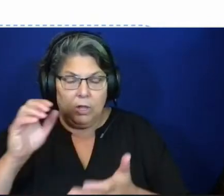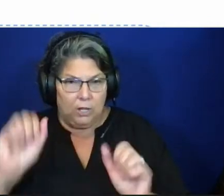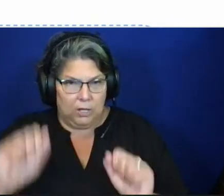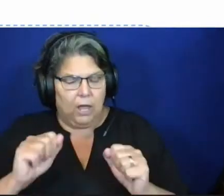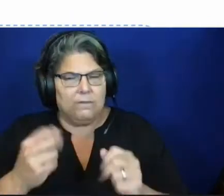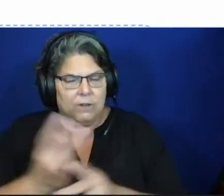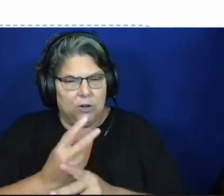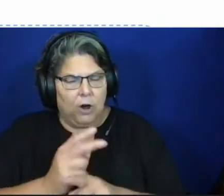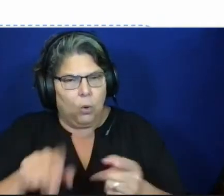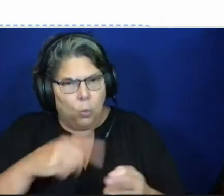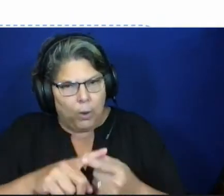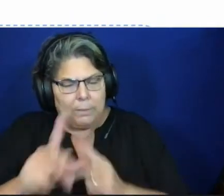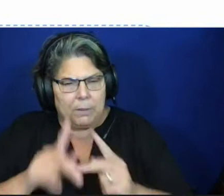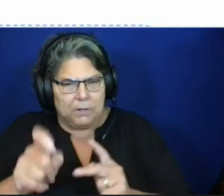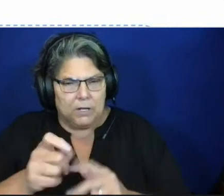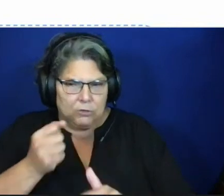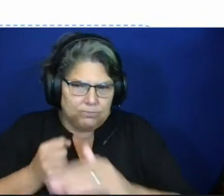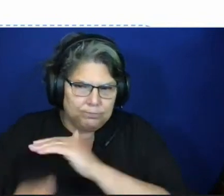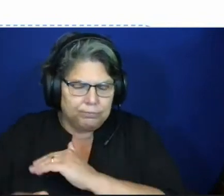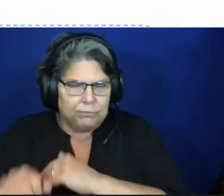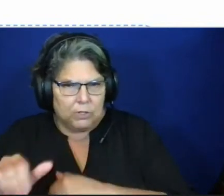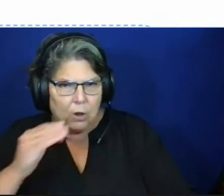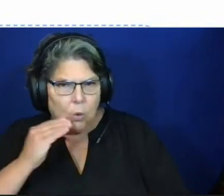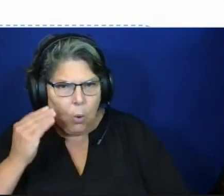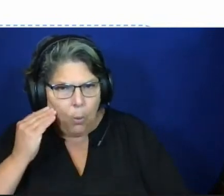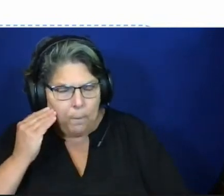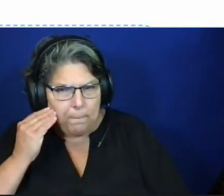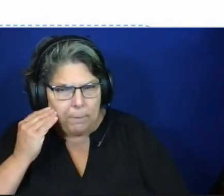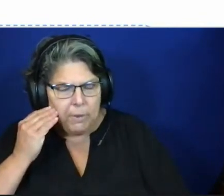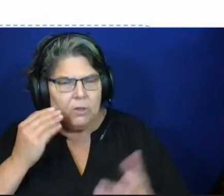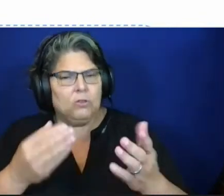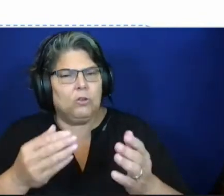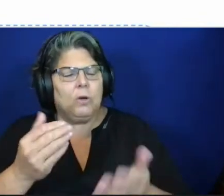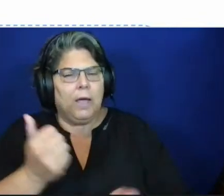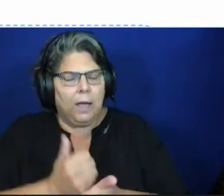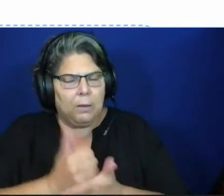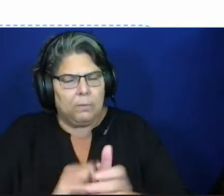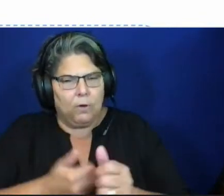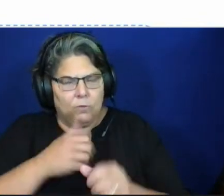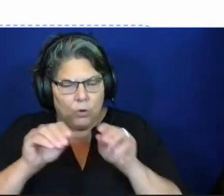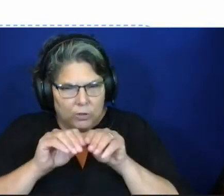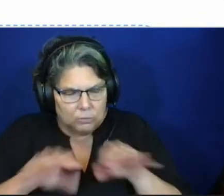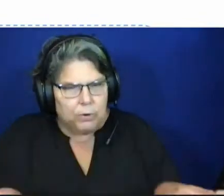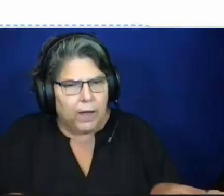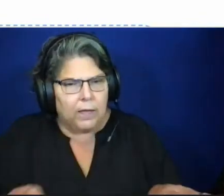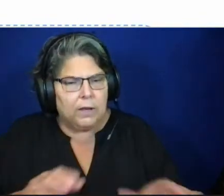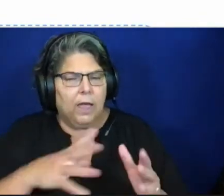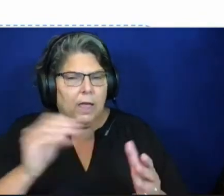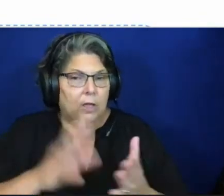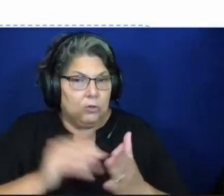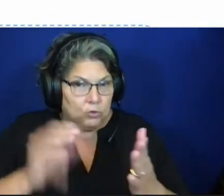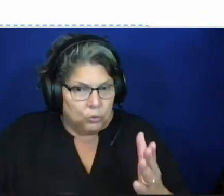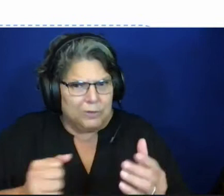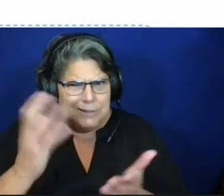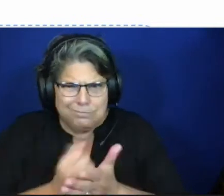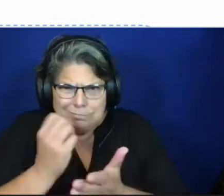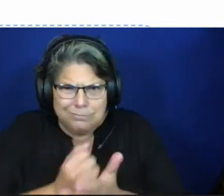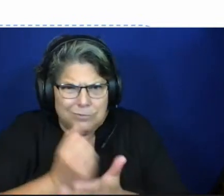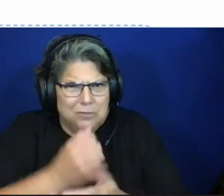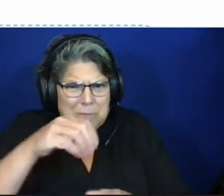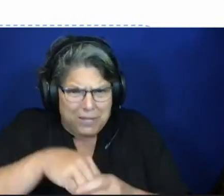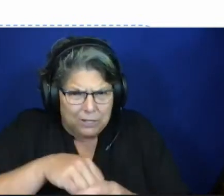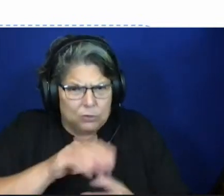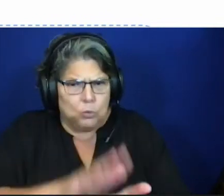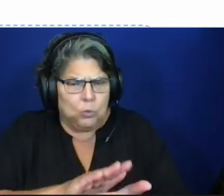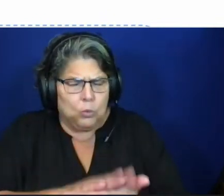modified quarantine to prevent spread, but still allow the schools to be open and the students taking advantage of those classes. Note that